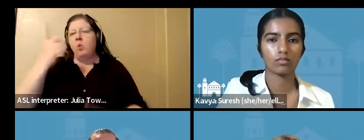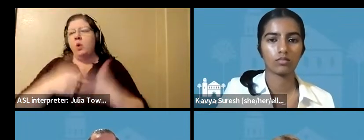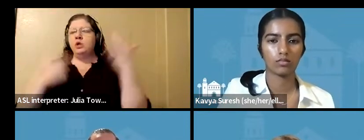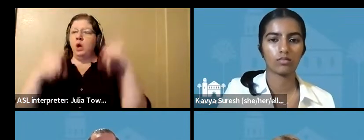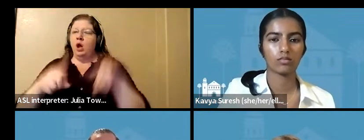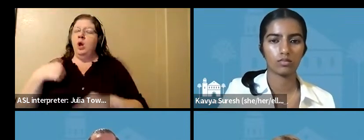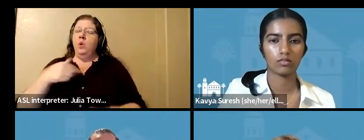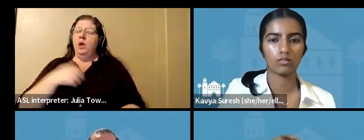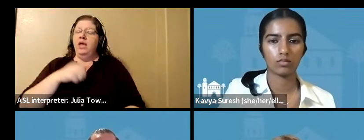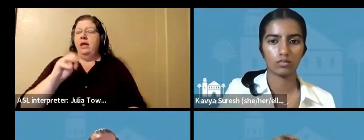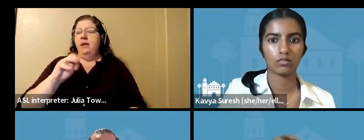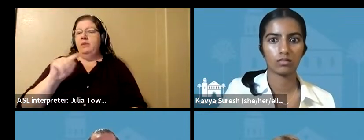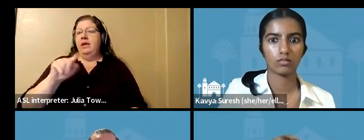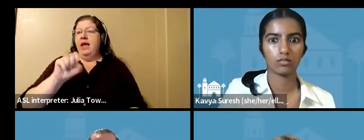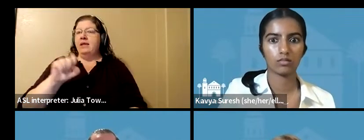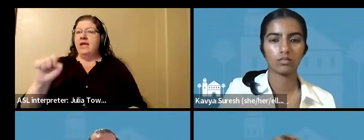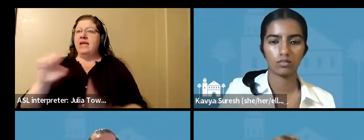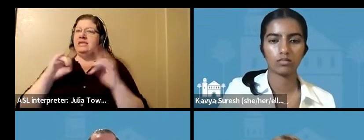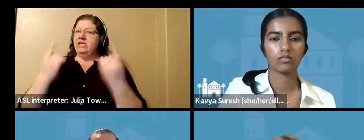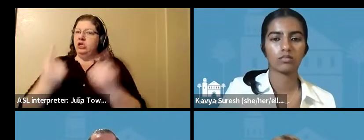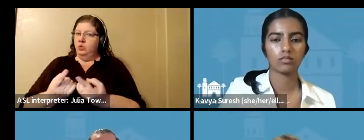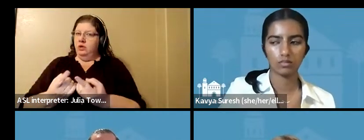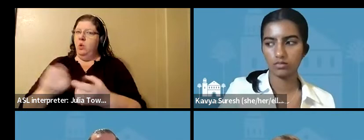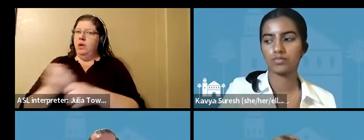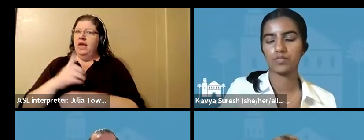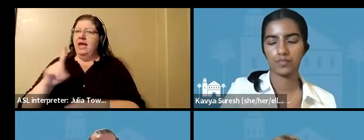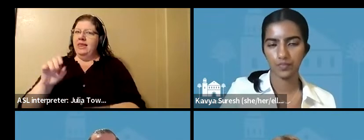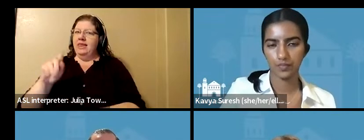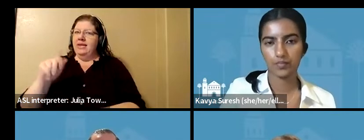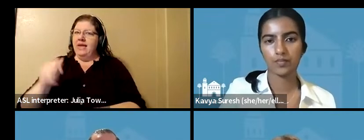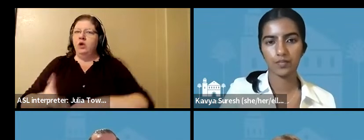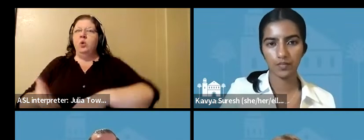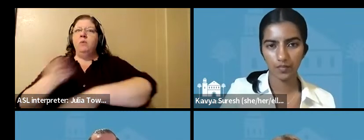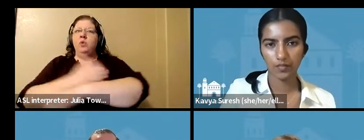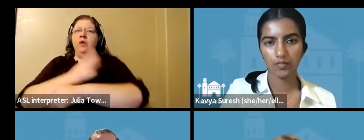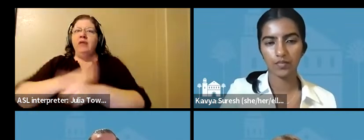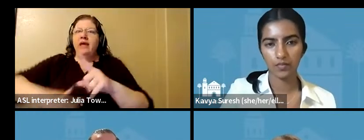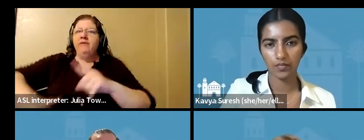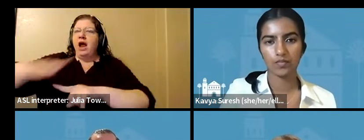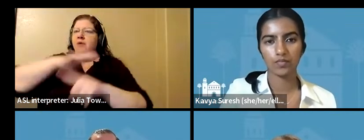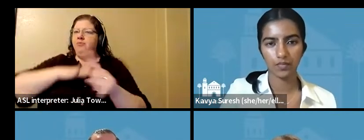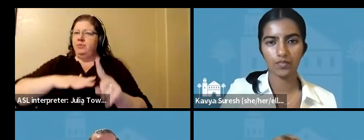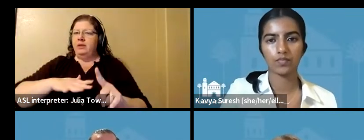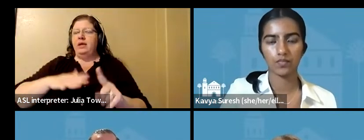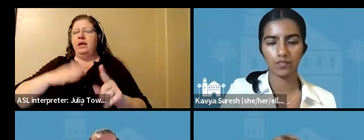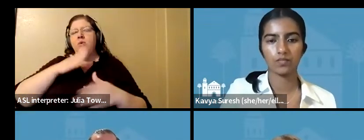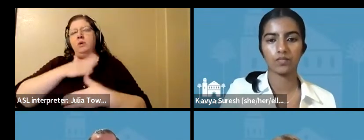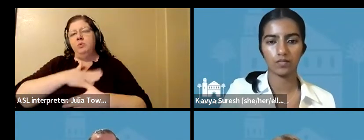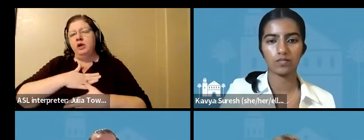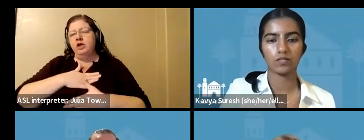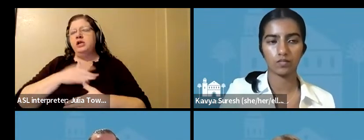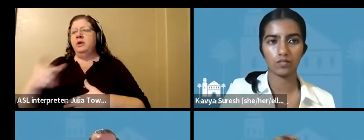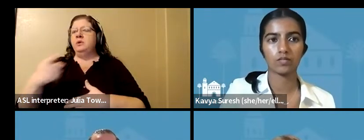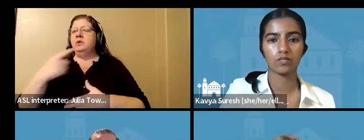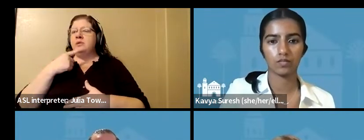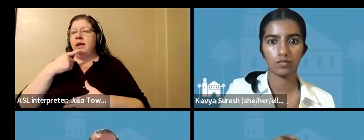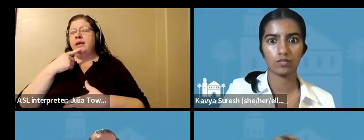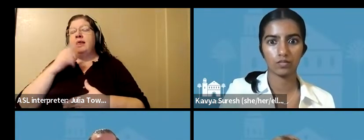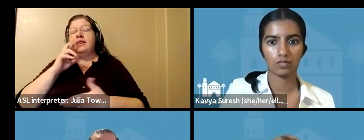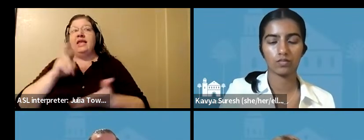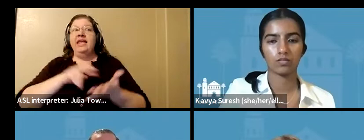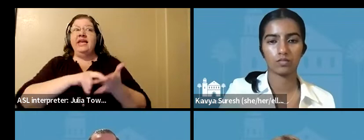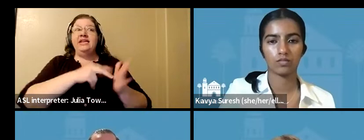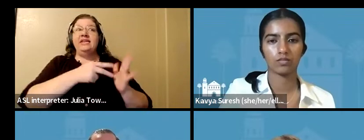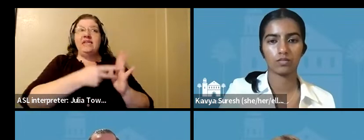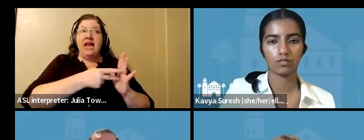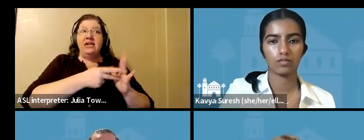MTSS district, we're getting the data to improve the environment that we do. And I appreciate you saying the intent and the